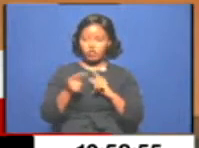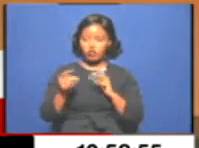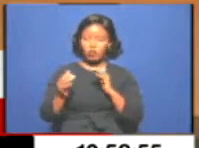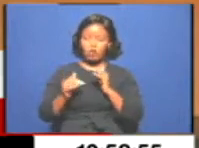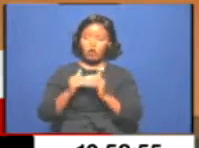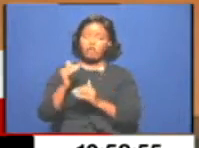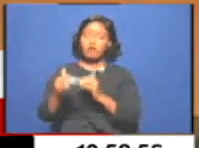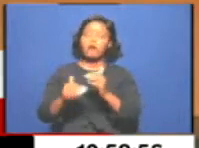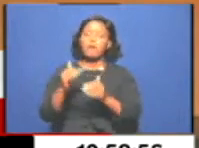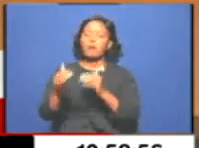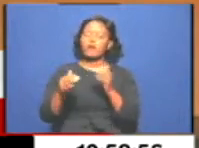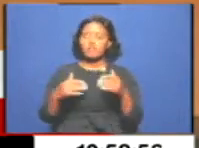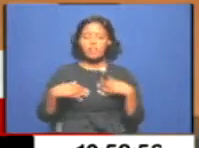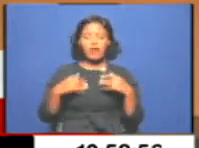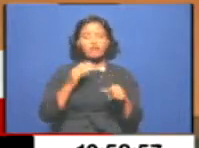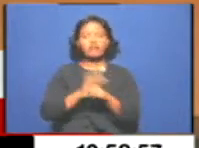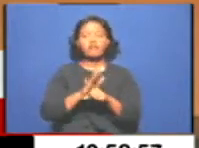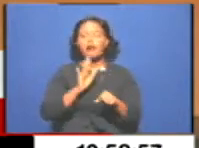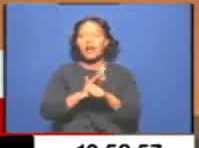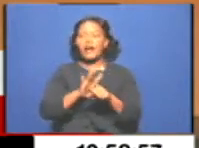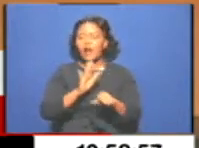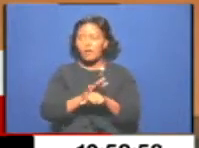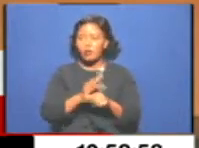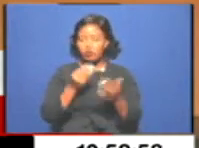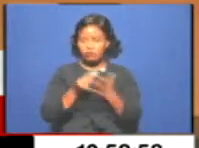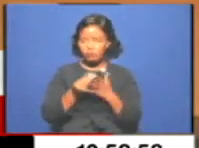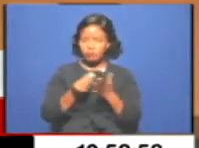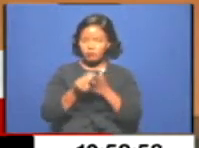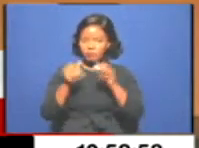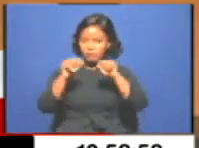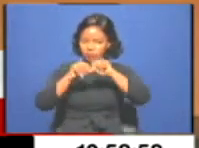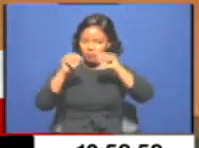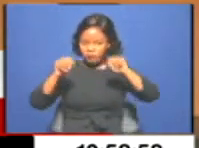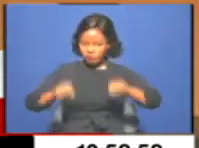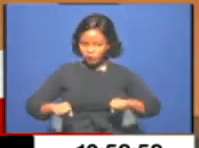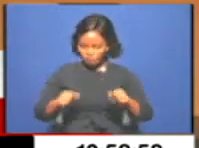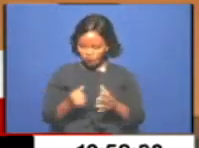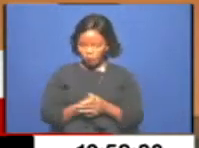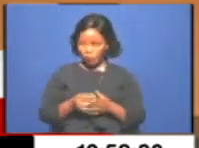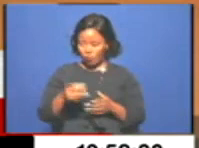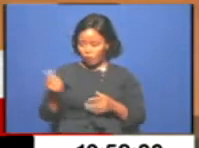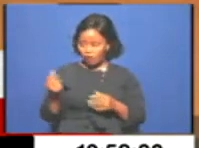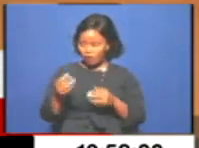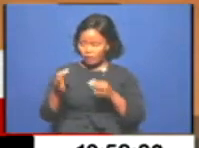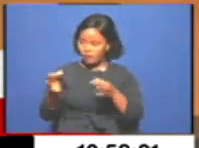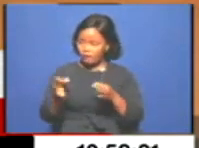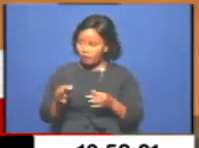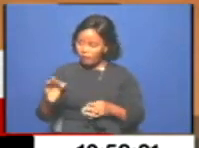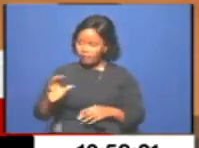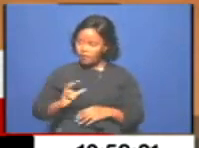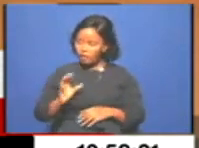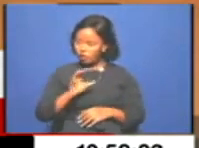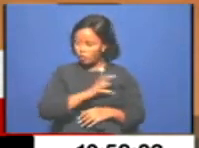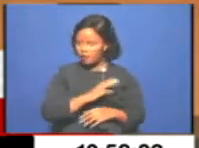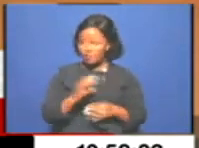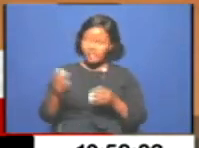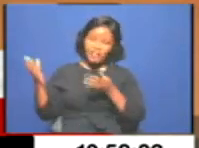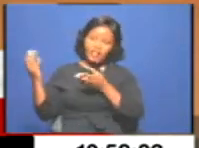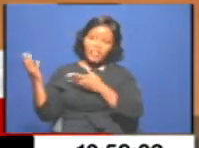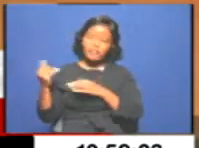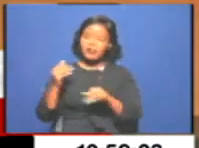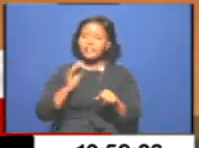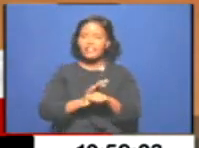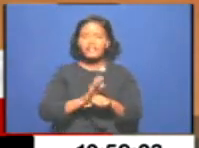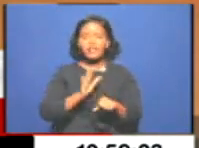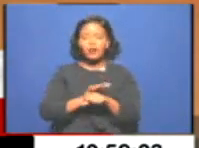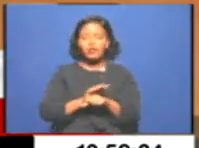of check in the system. And then the next thing which was required is that the Finance Committee expected a lot of reports.